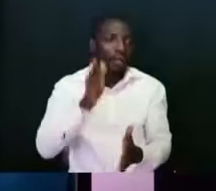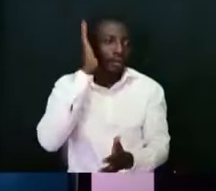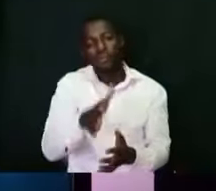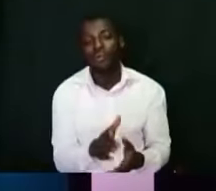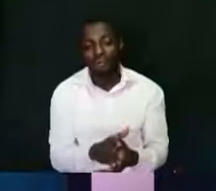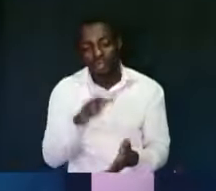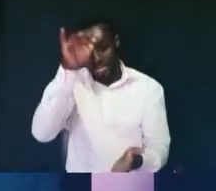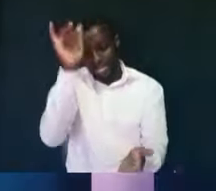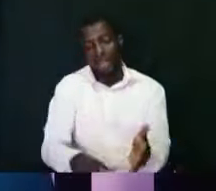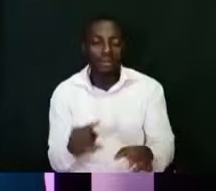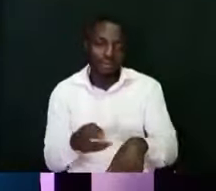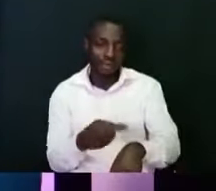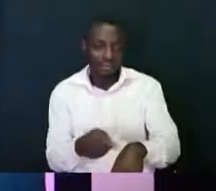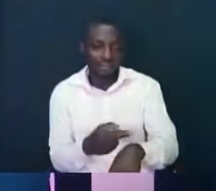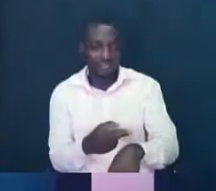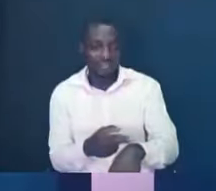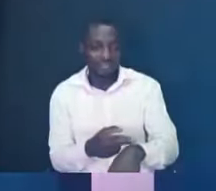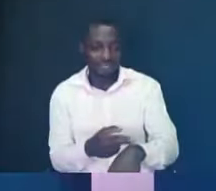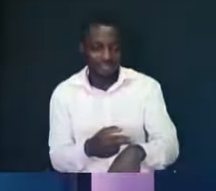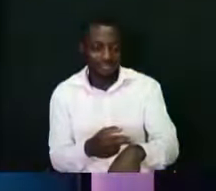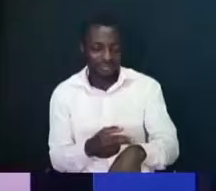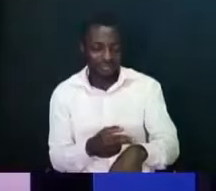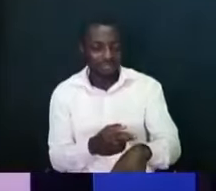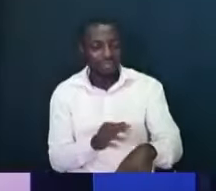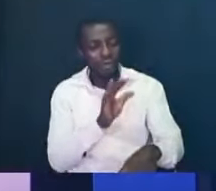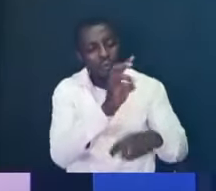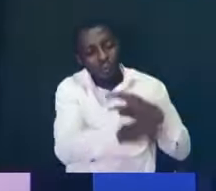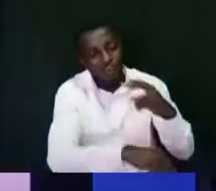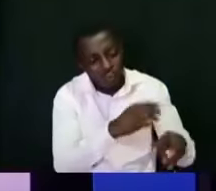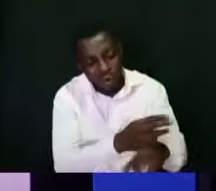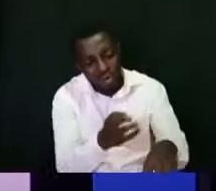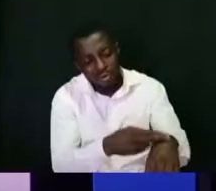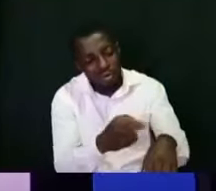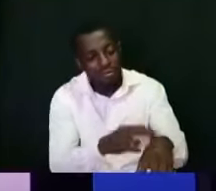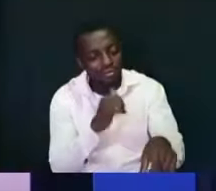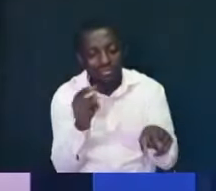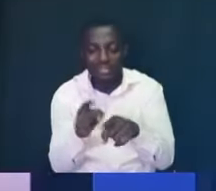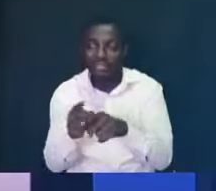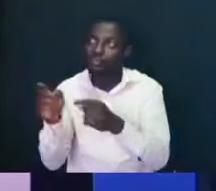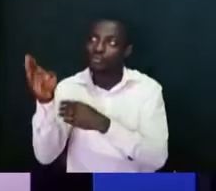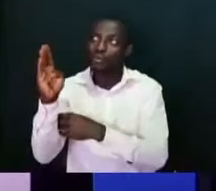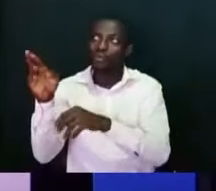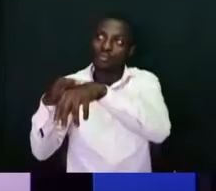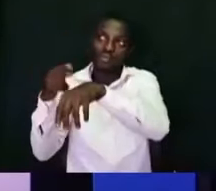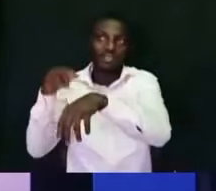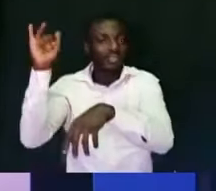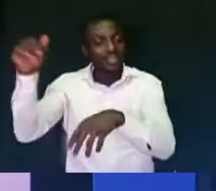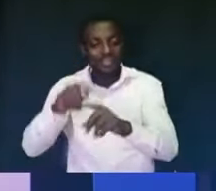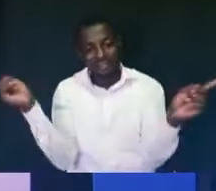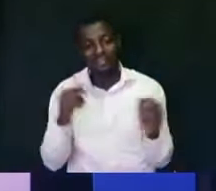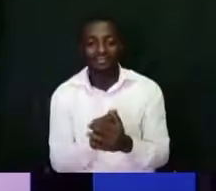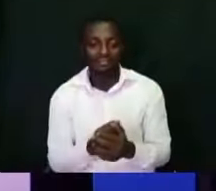is the rock. When you about time. Their rock is not like our rock. And even our enemies are well aware.